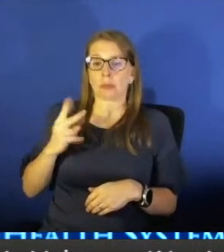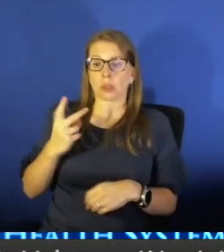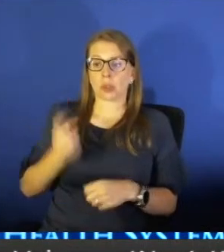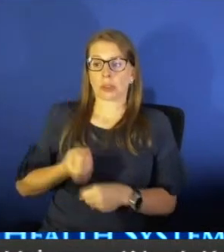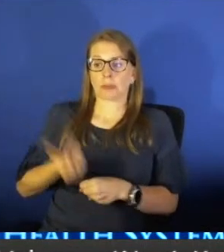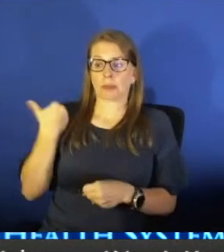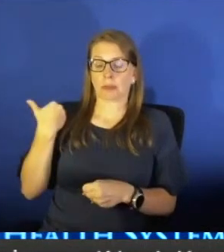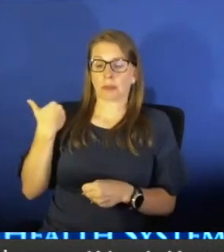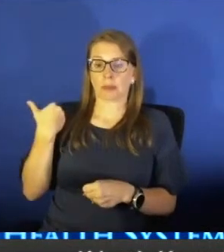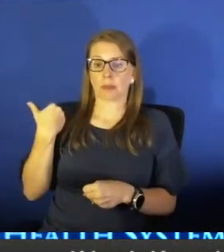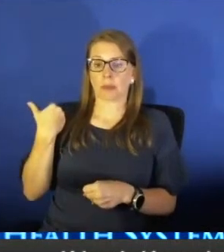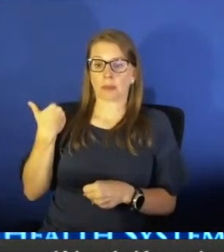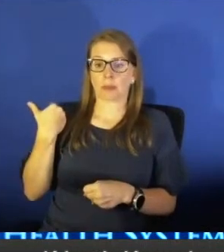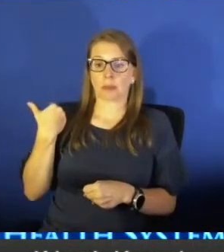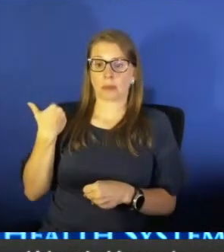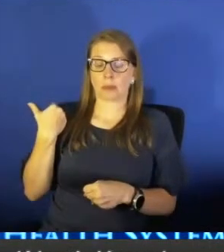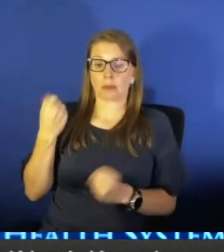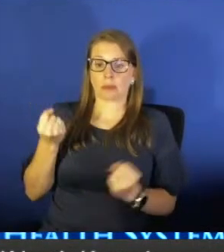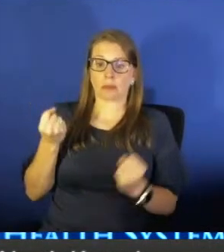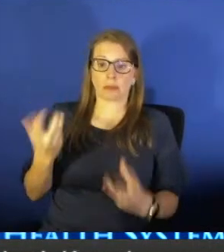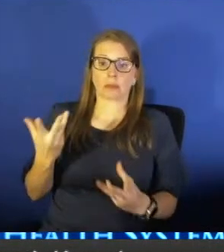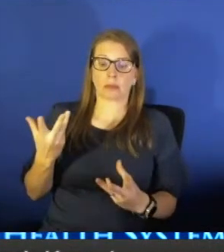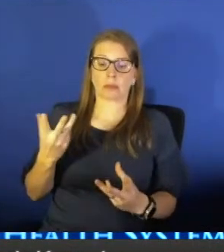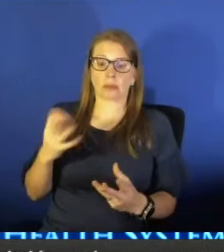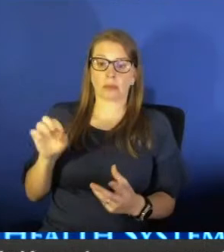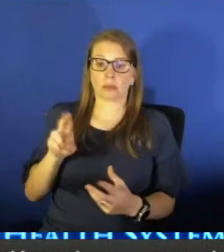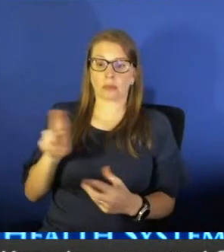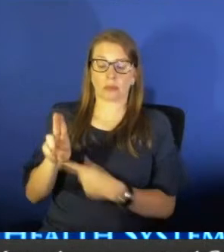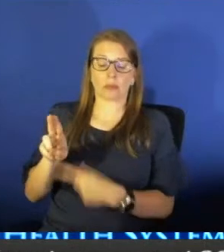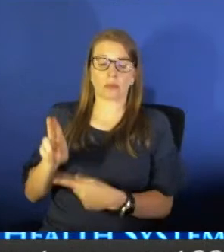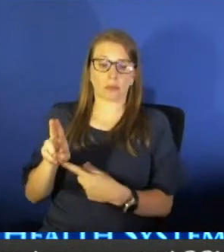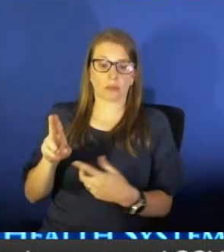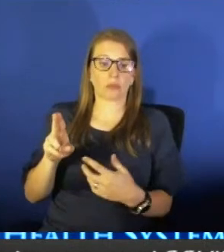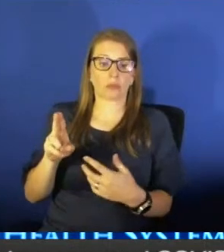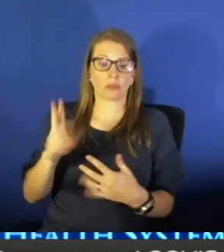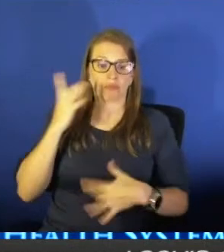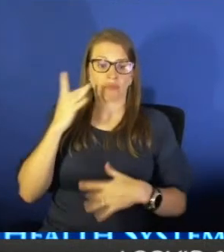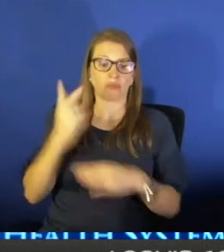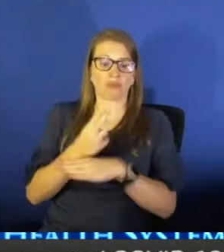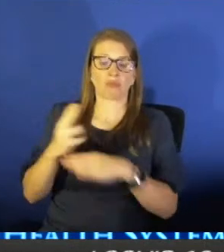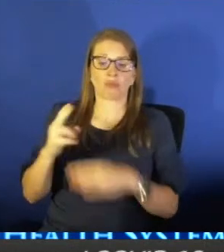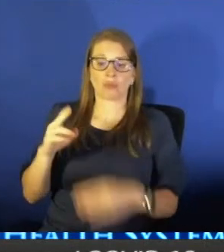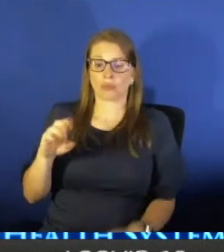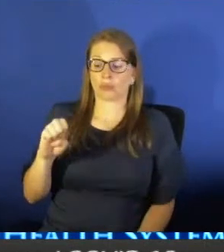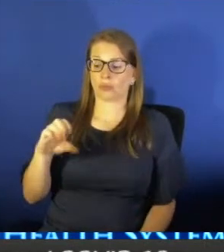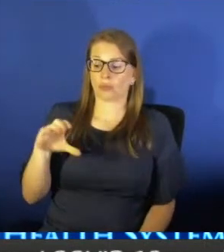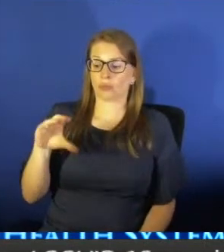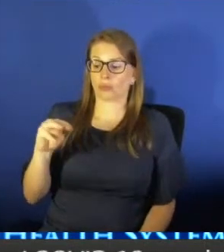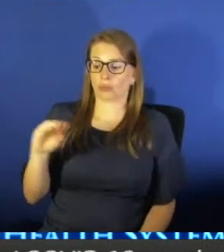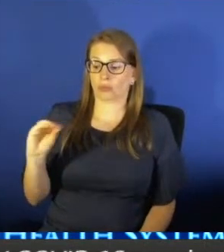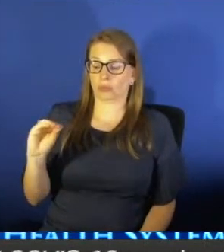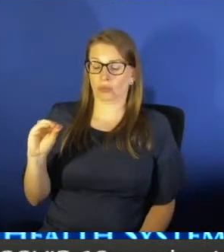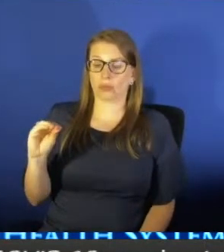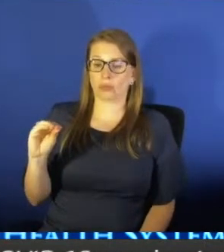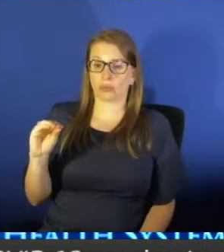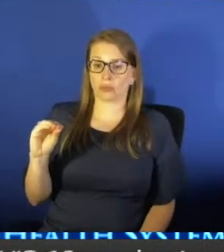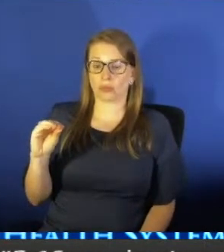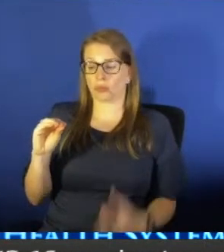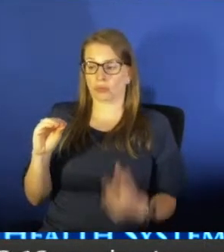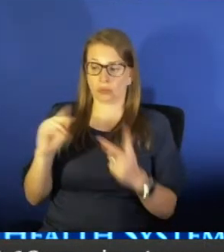had a fair amount of ECMO patients, and we had to reevaluate our capacity and how we would manage it.